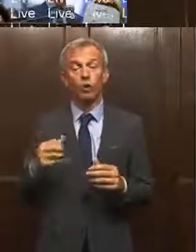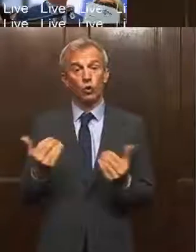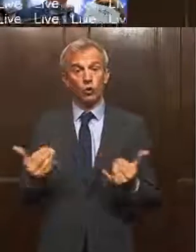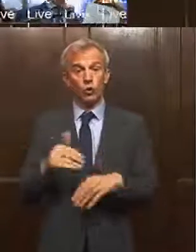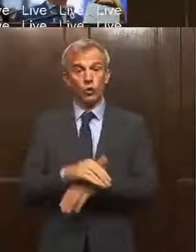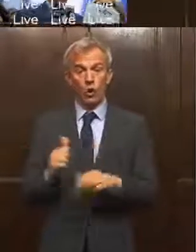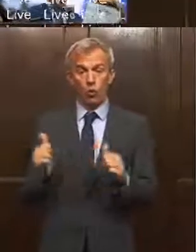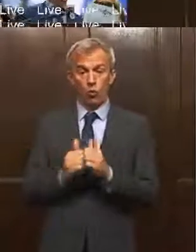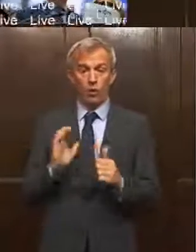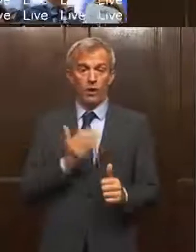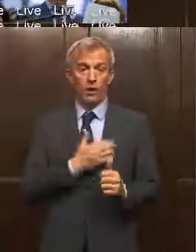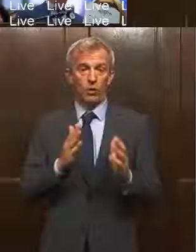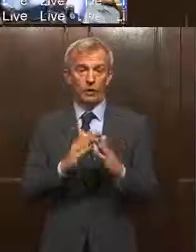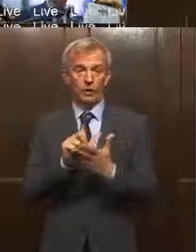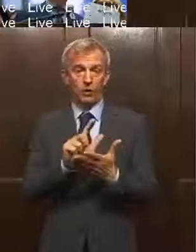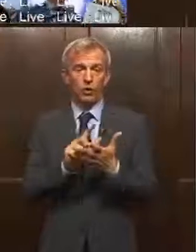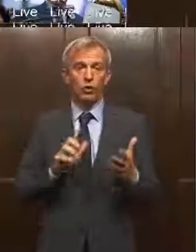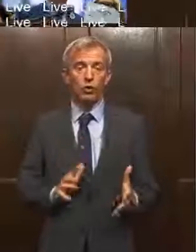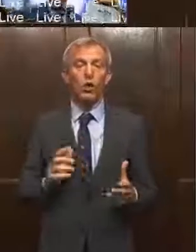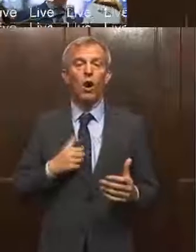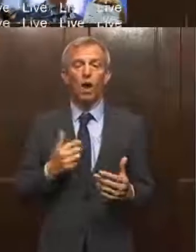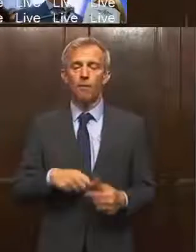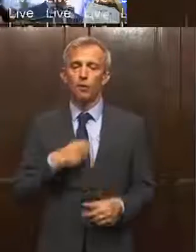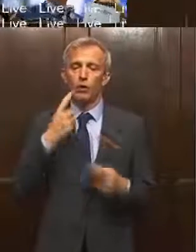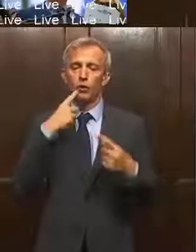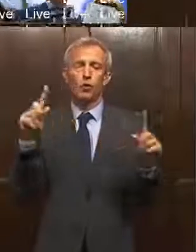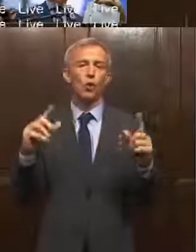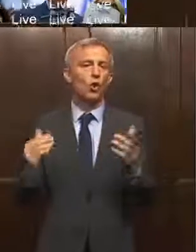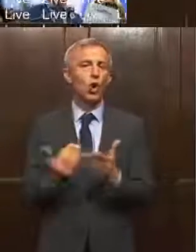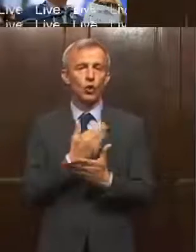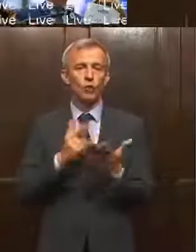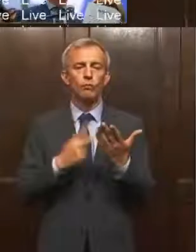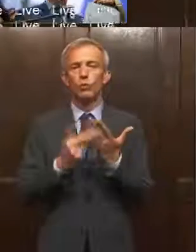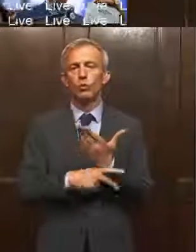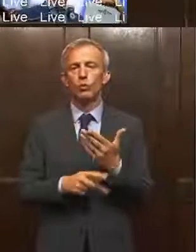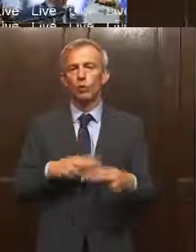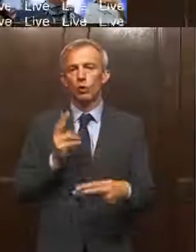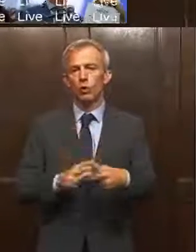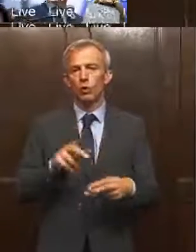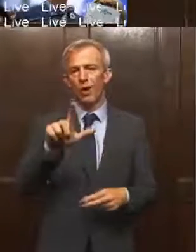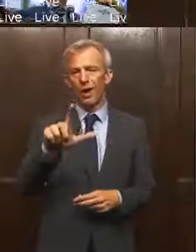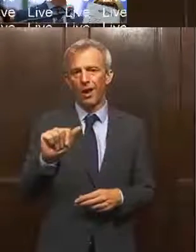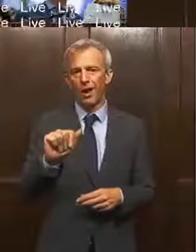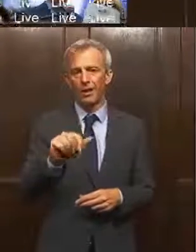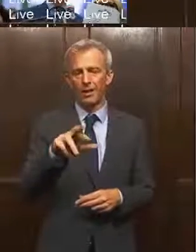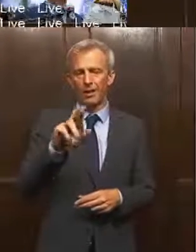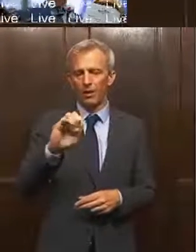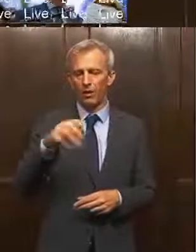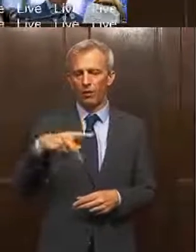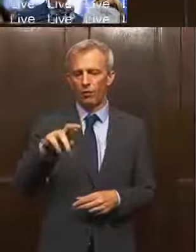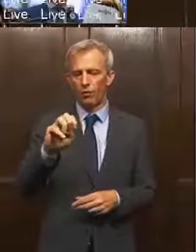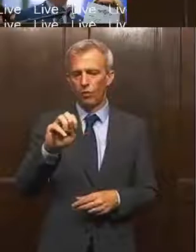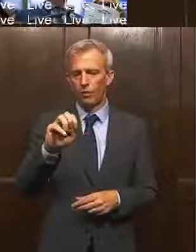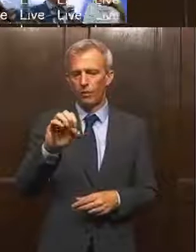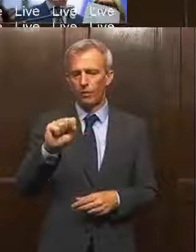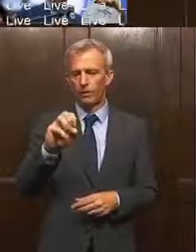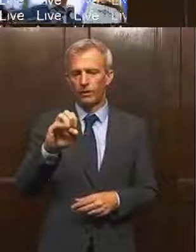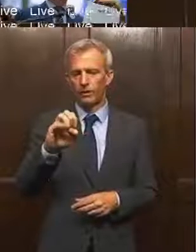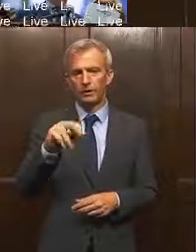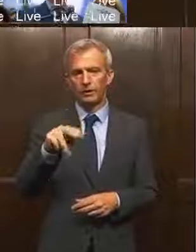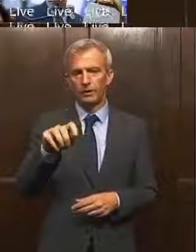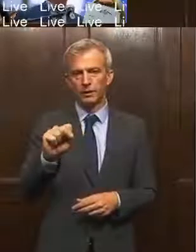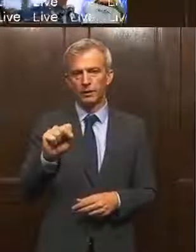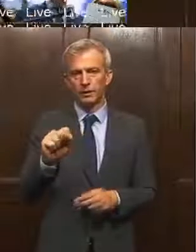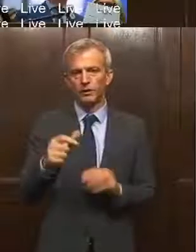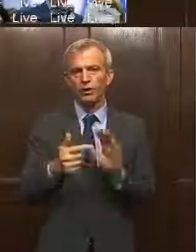Feuer, I'm very proud to announce a new initiative. It's called LA Represents. It's an unprecedented pro